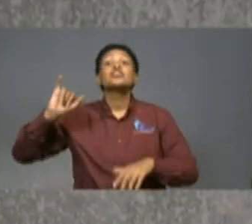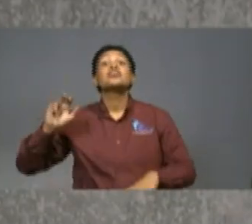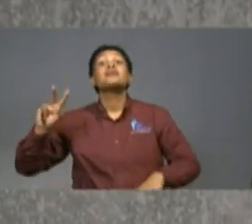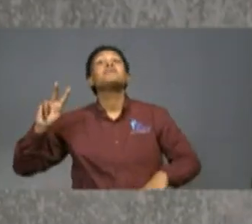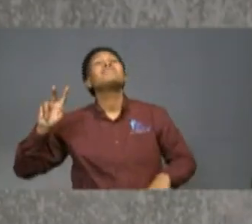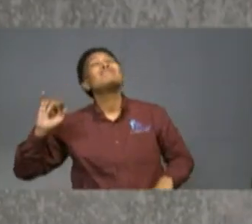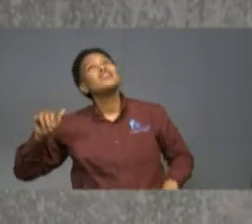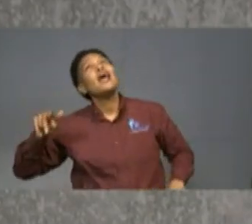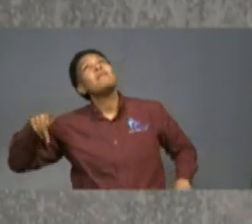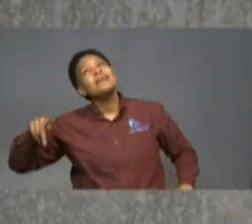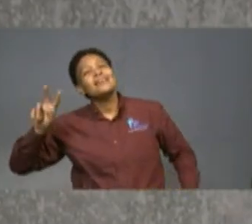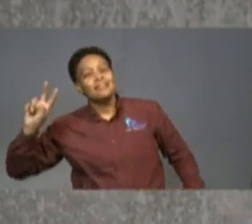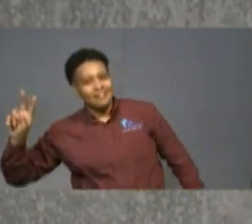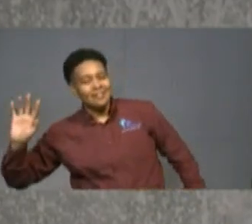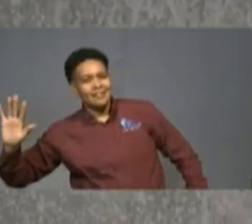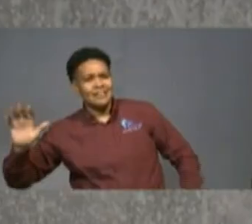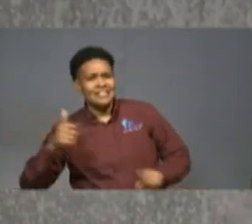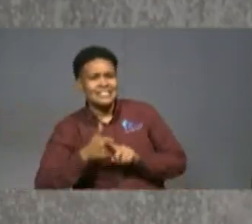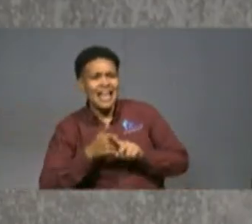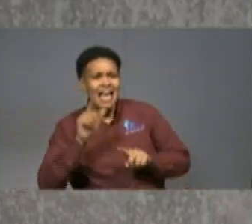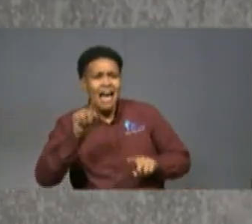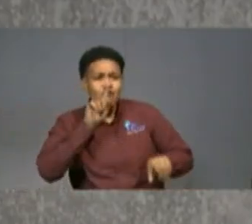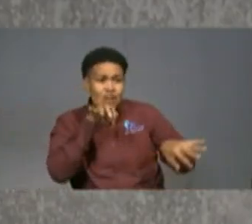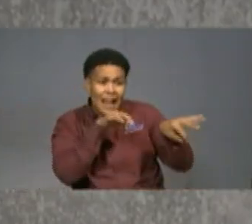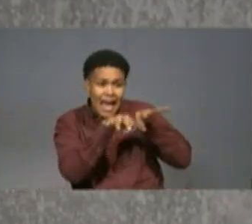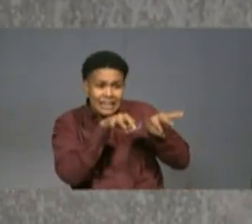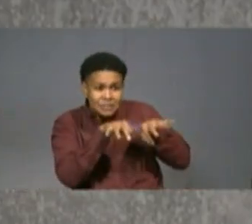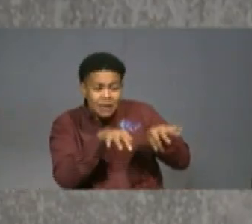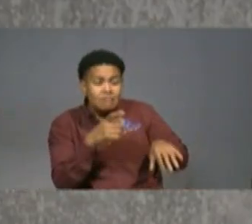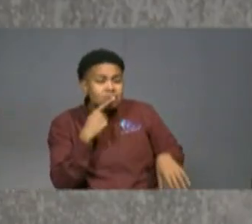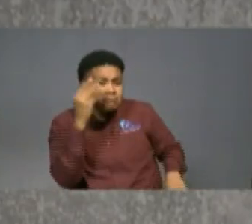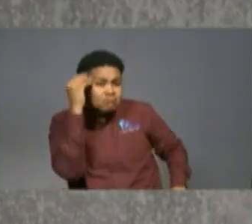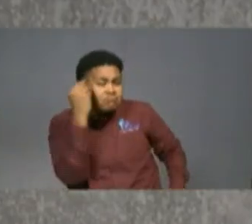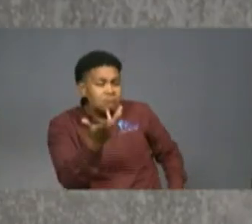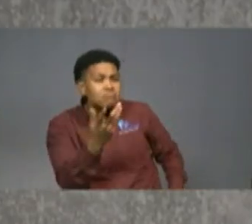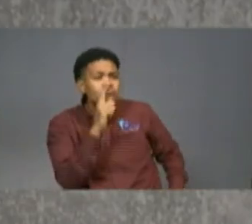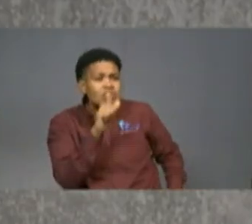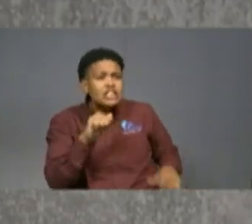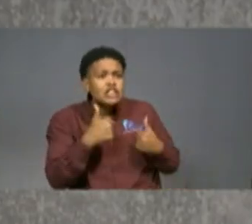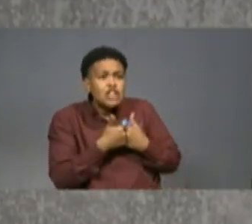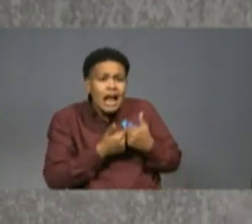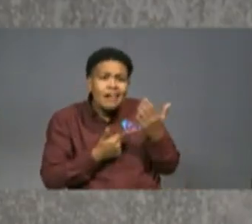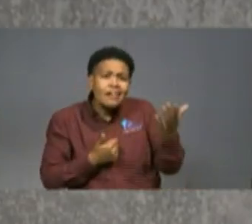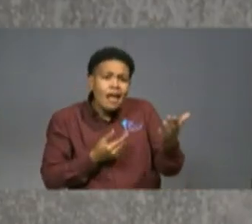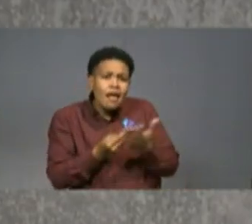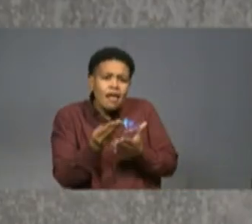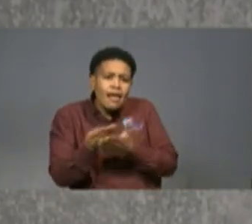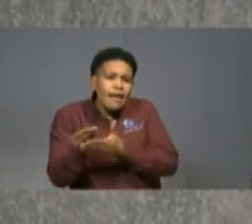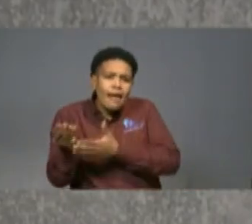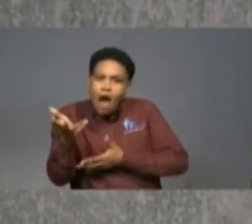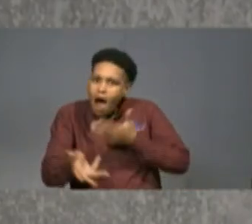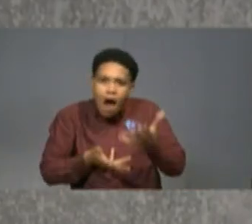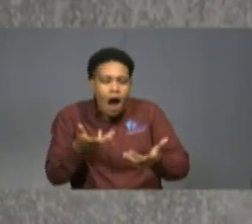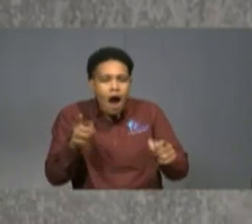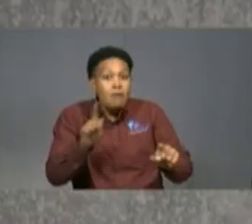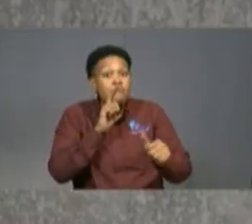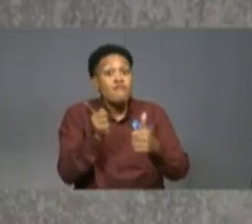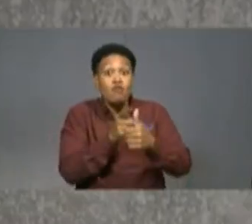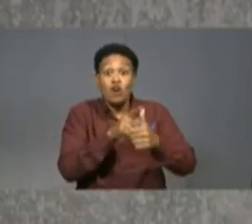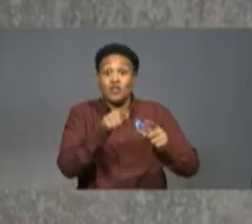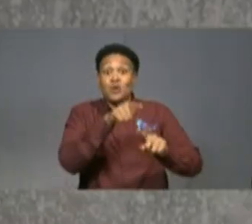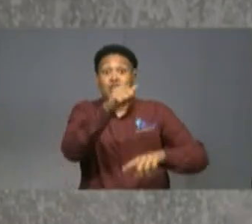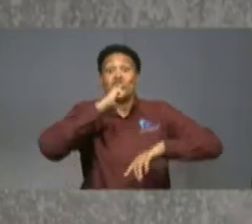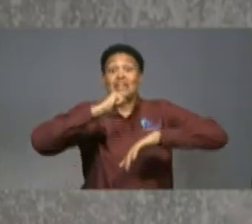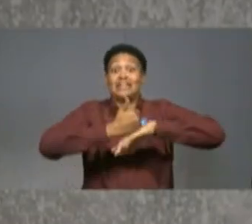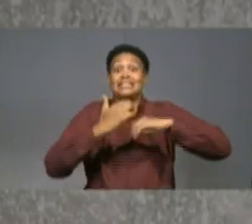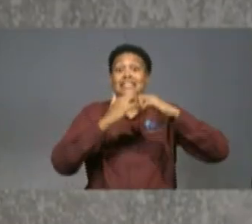Party, however, does have to explain that there were challenges in the procurement. Firstly, when you're